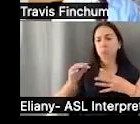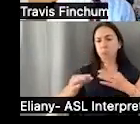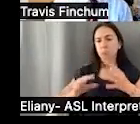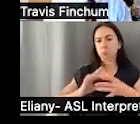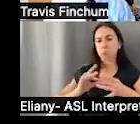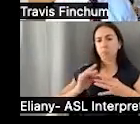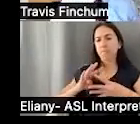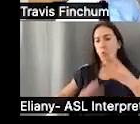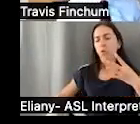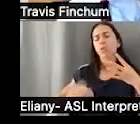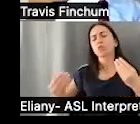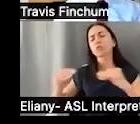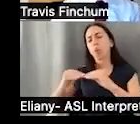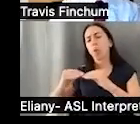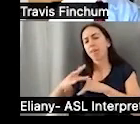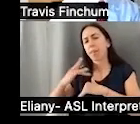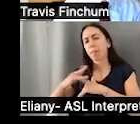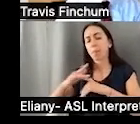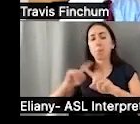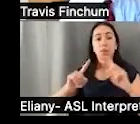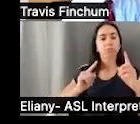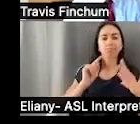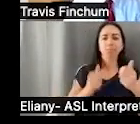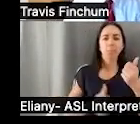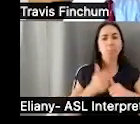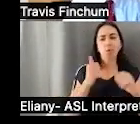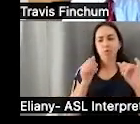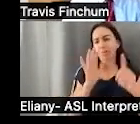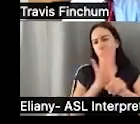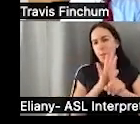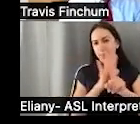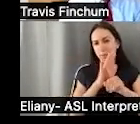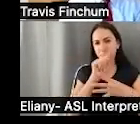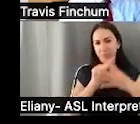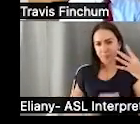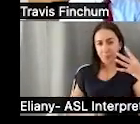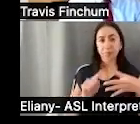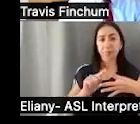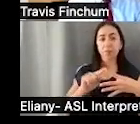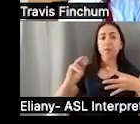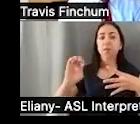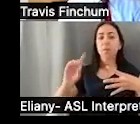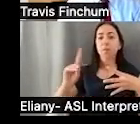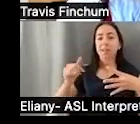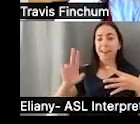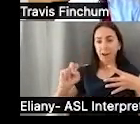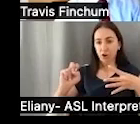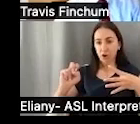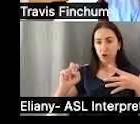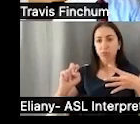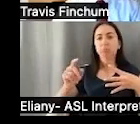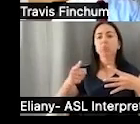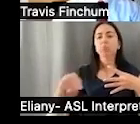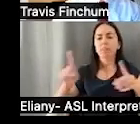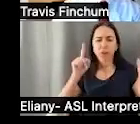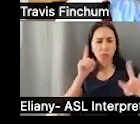there's more of these that are out there, but these are the main ones that we seem to deal with. Medicare, and most of you probably at least have